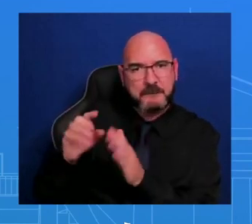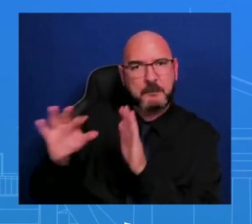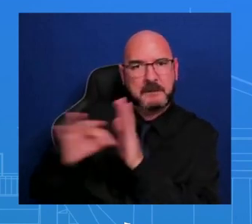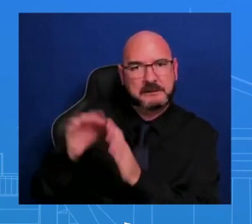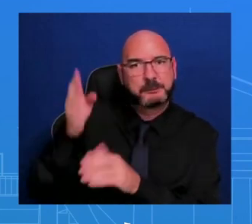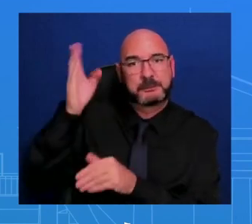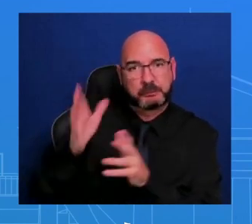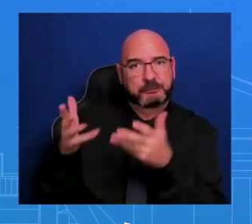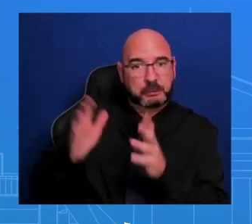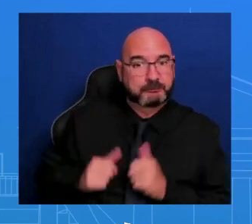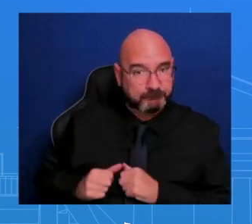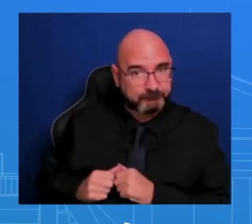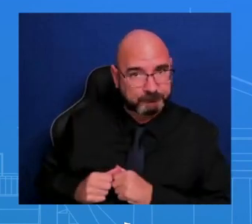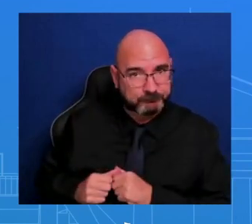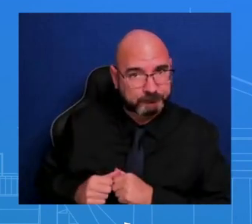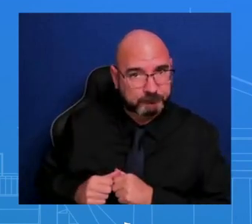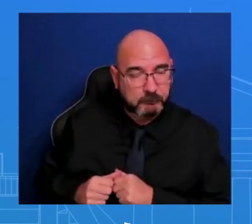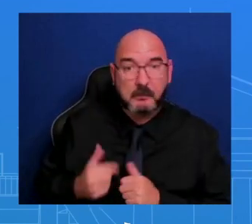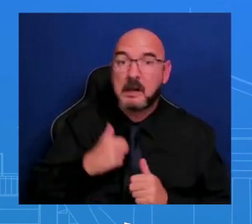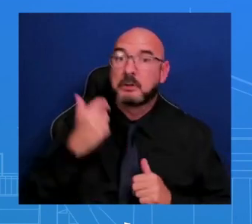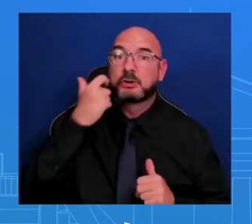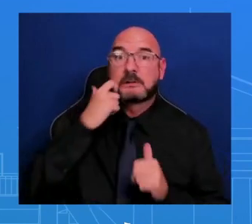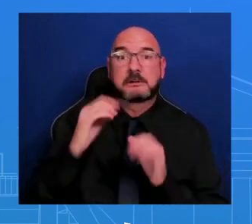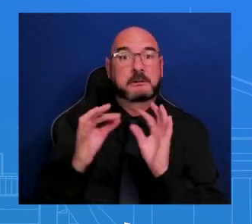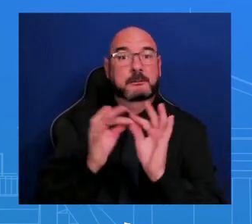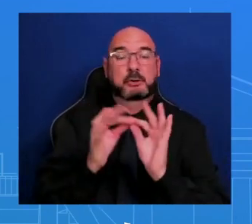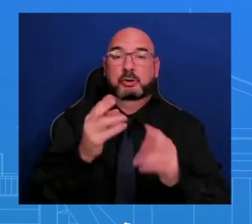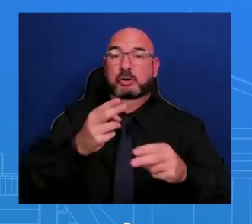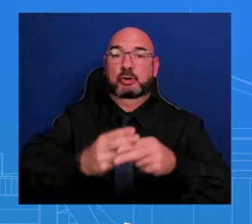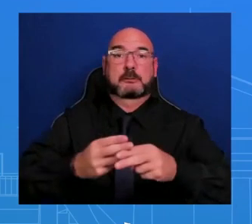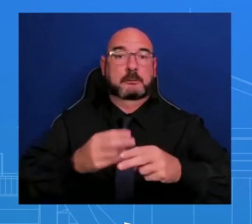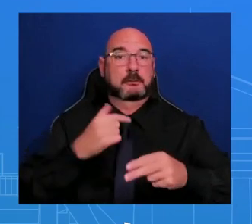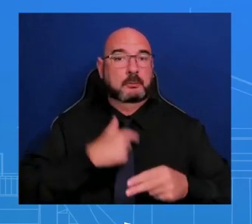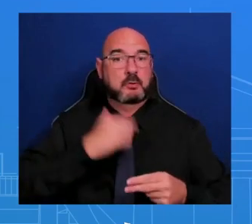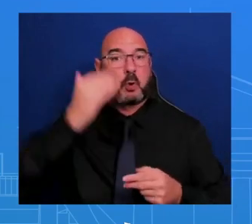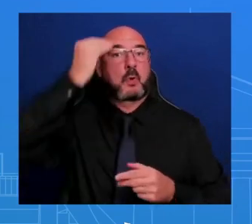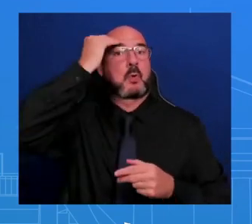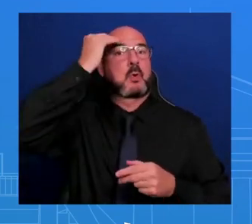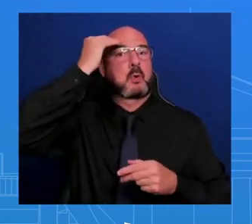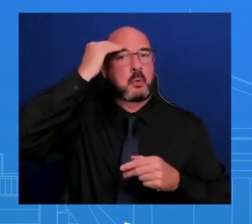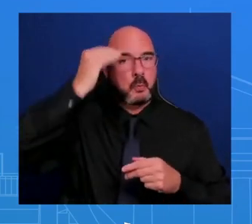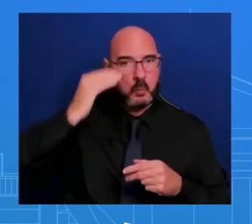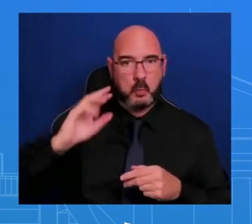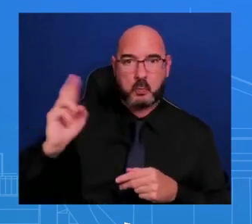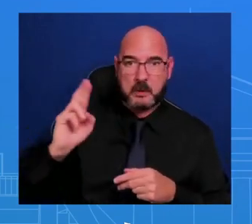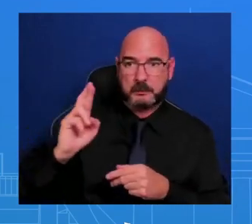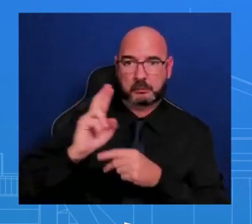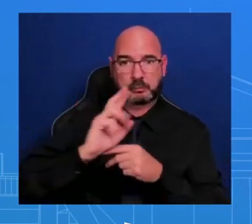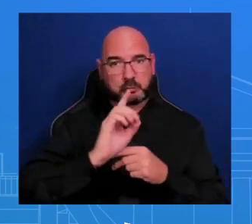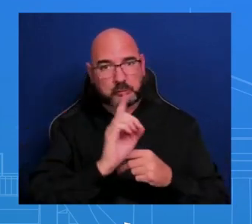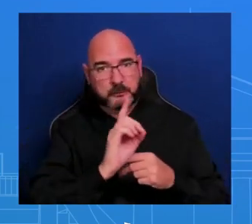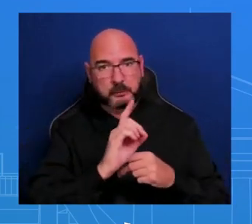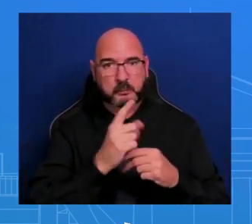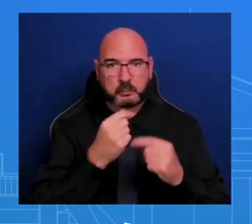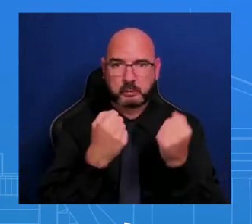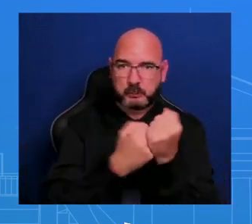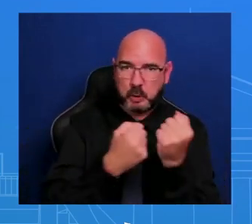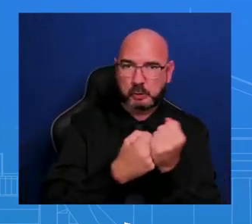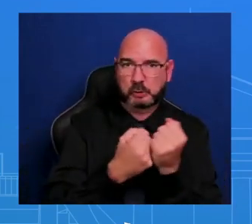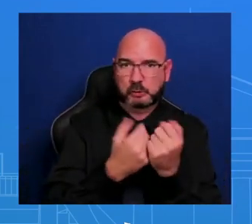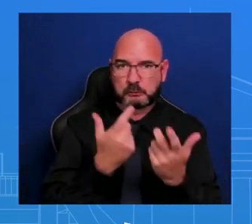seen bipartisan support for the supplemental package that the president announced last week,